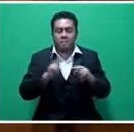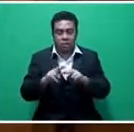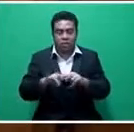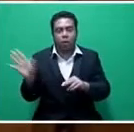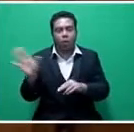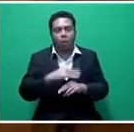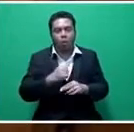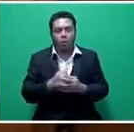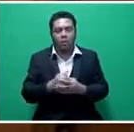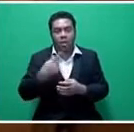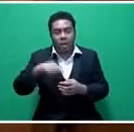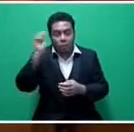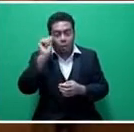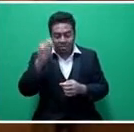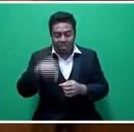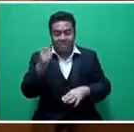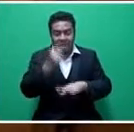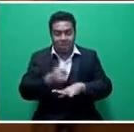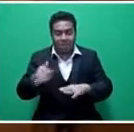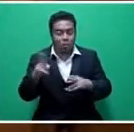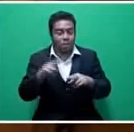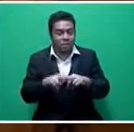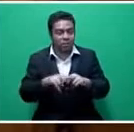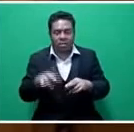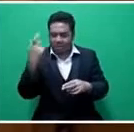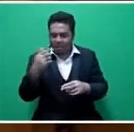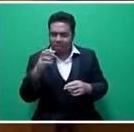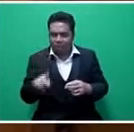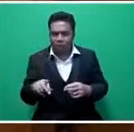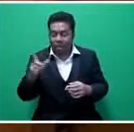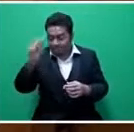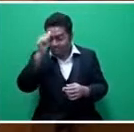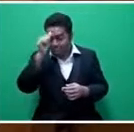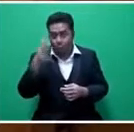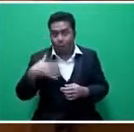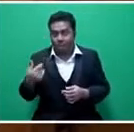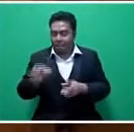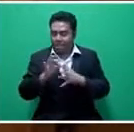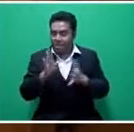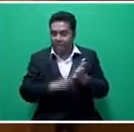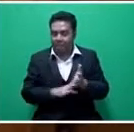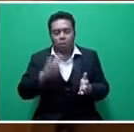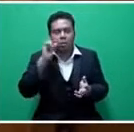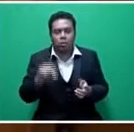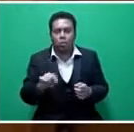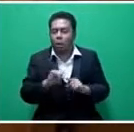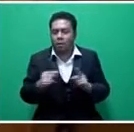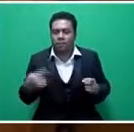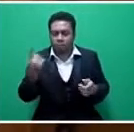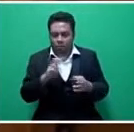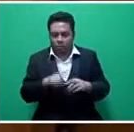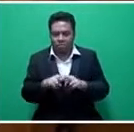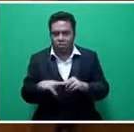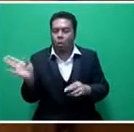know that this government, with the Fiji First government, they are cared for. And they know that our Honourable Prime Minister will do whatever it takes to keep